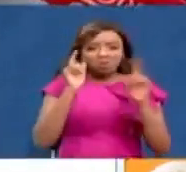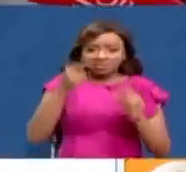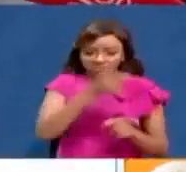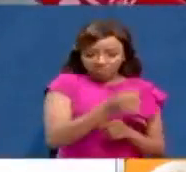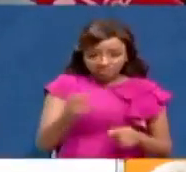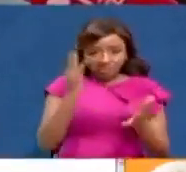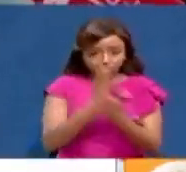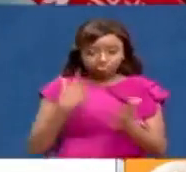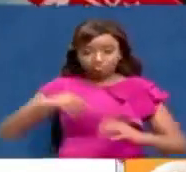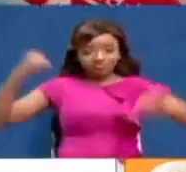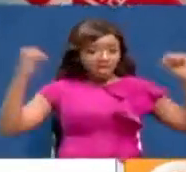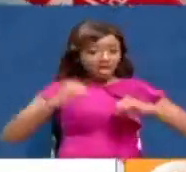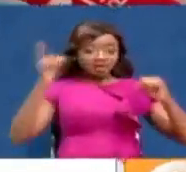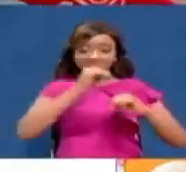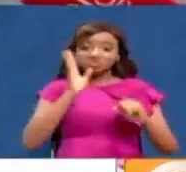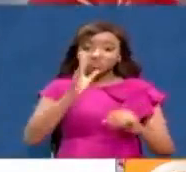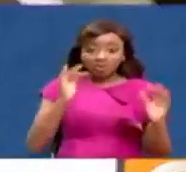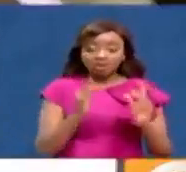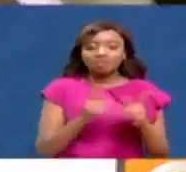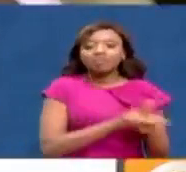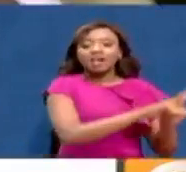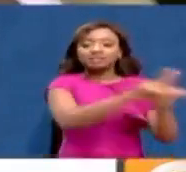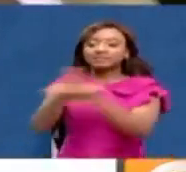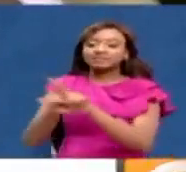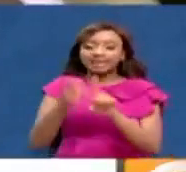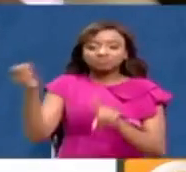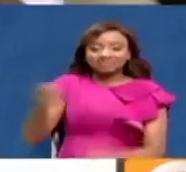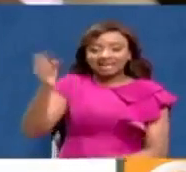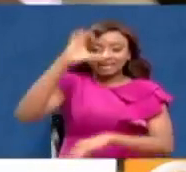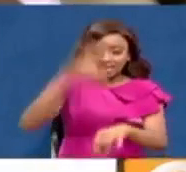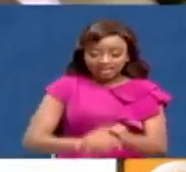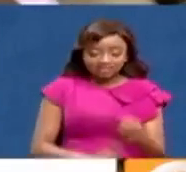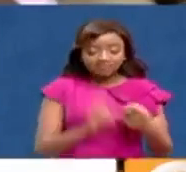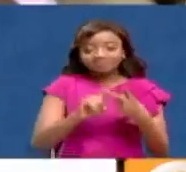least we've agreed that we are going to harmonize. In the next 7 days,